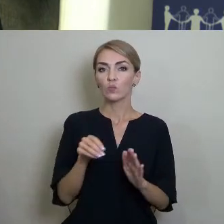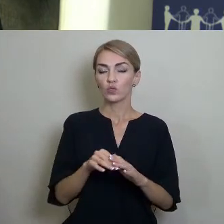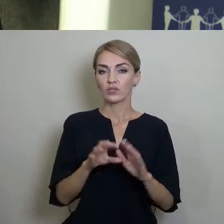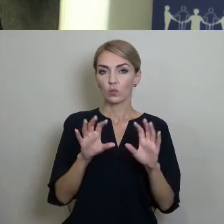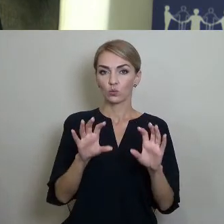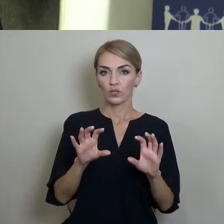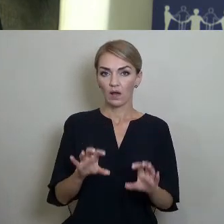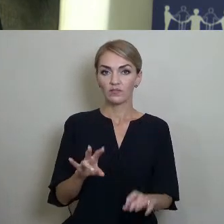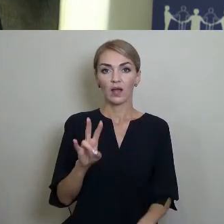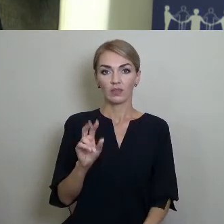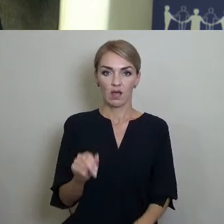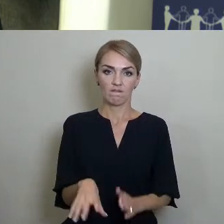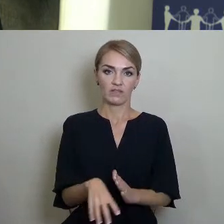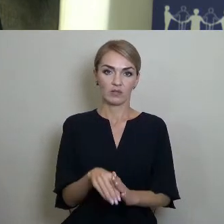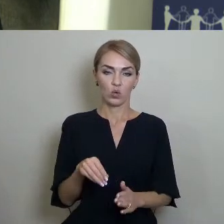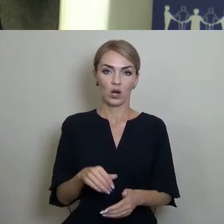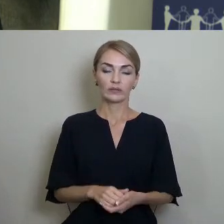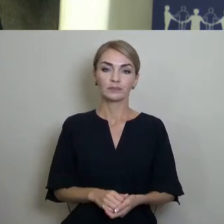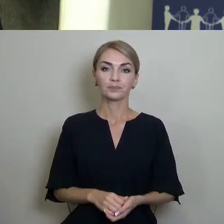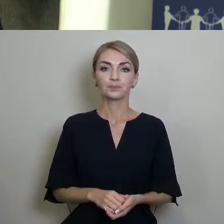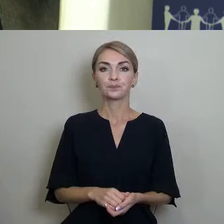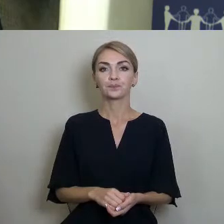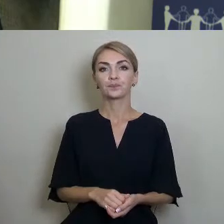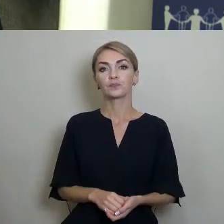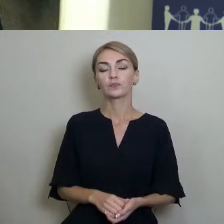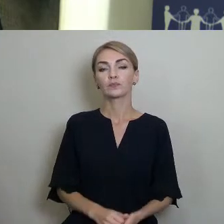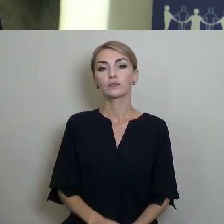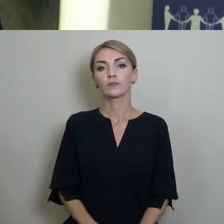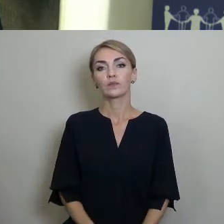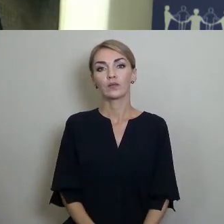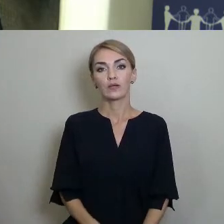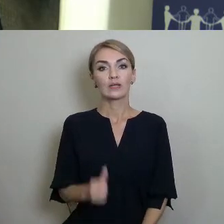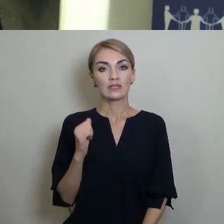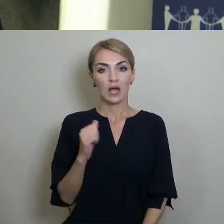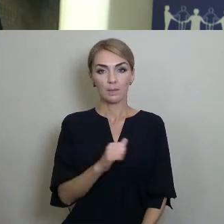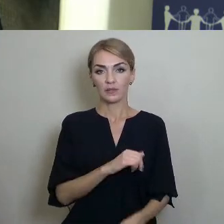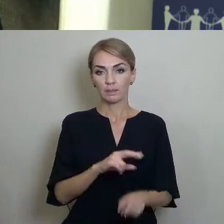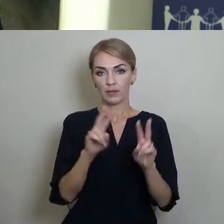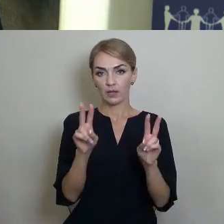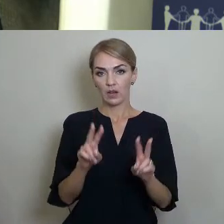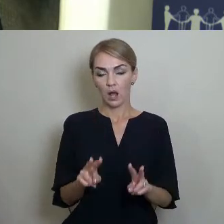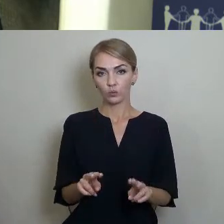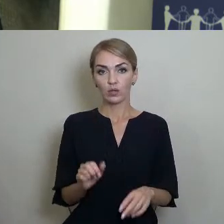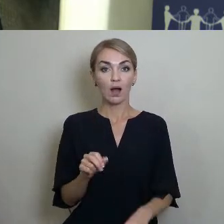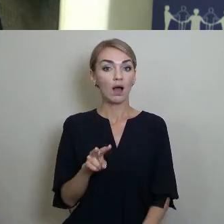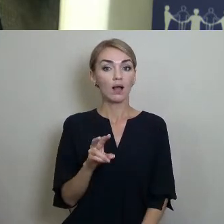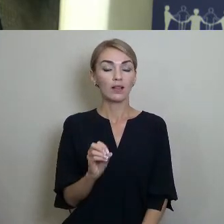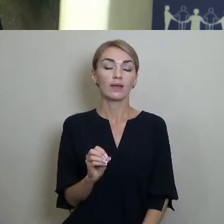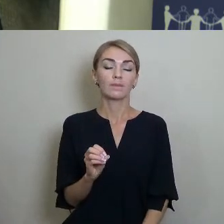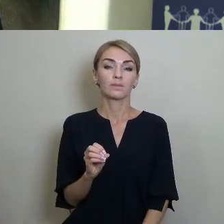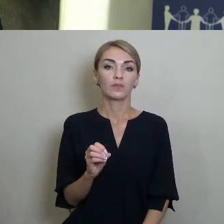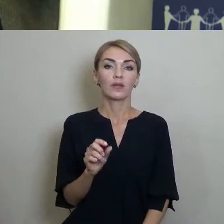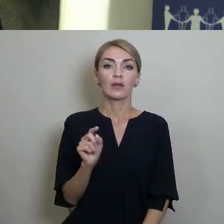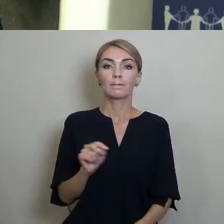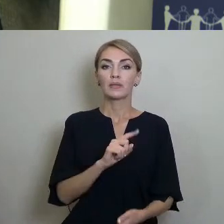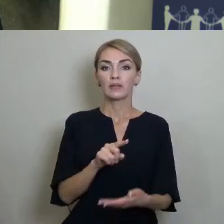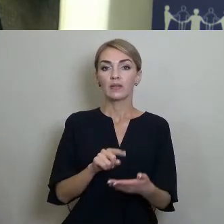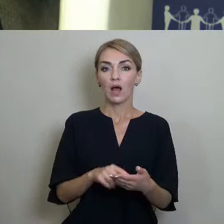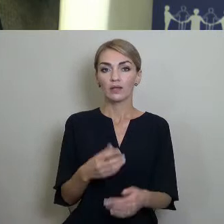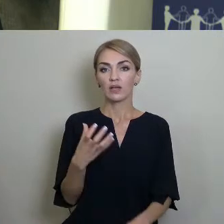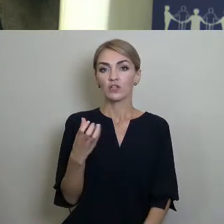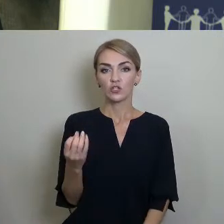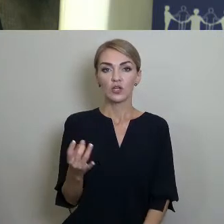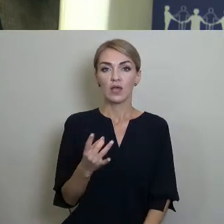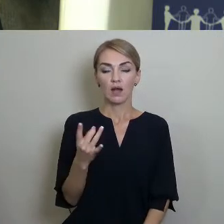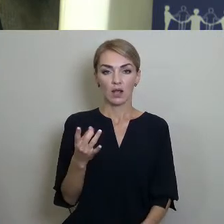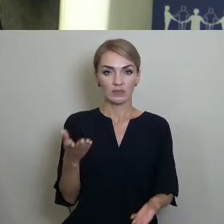the election law during the elections. But in this particular case, they have revised the situation themselves. Yeah, they